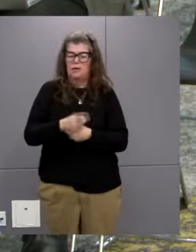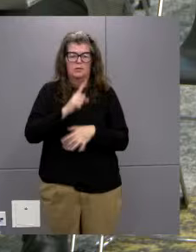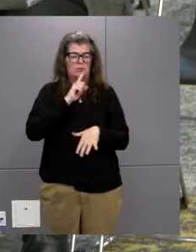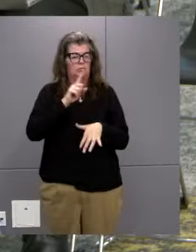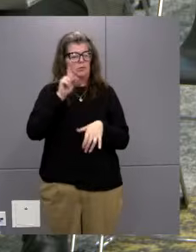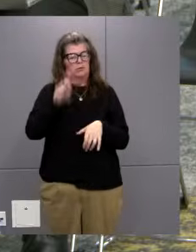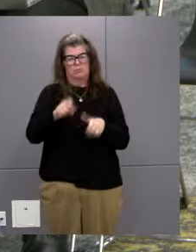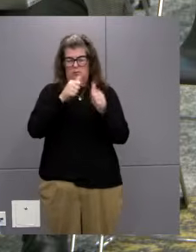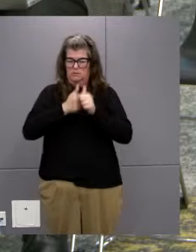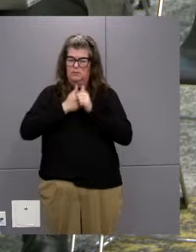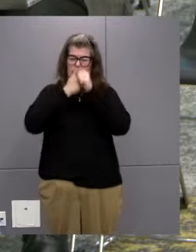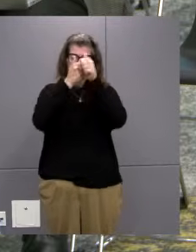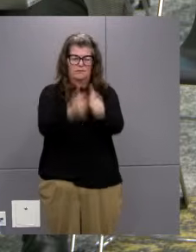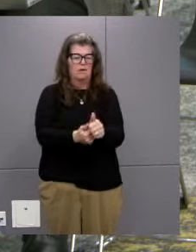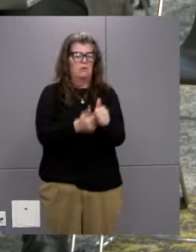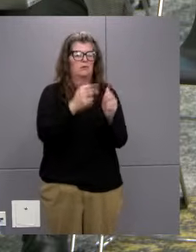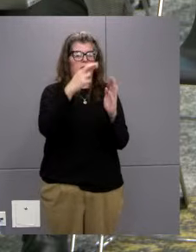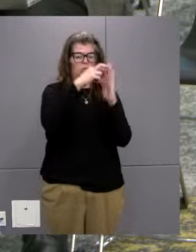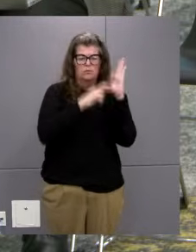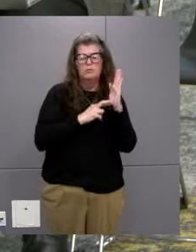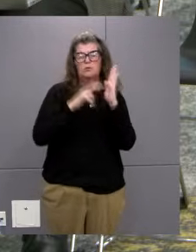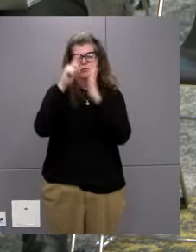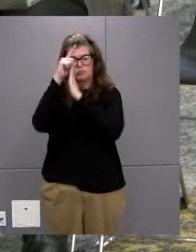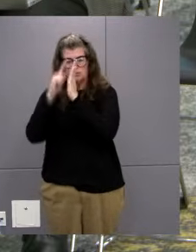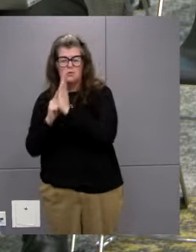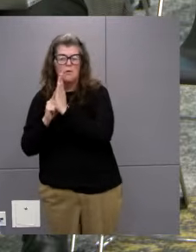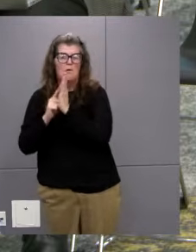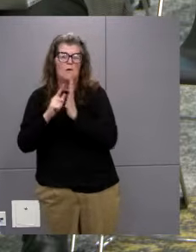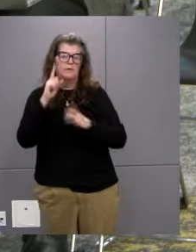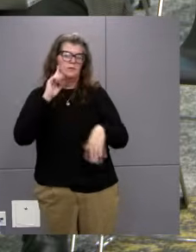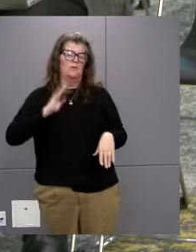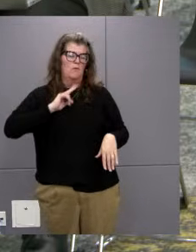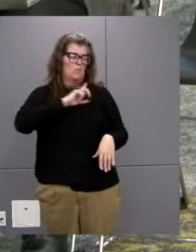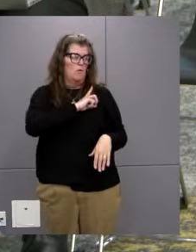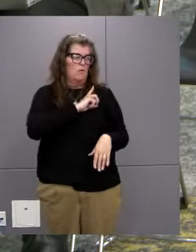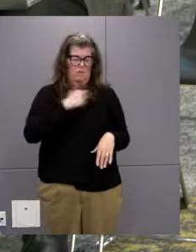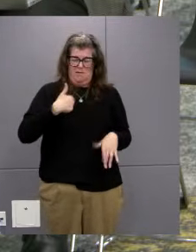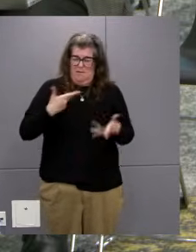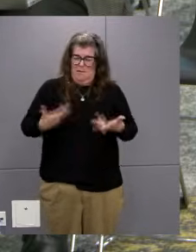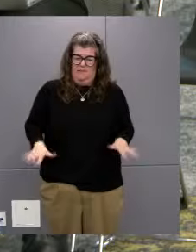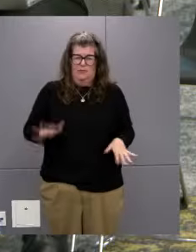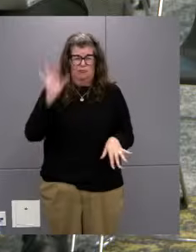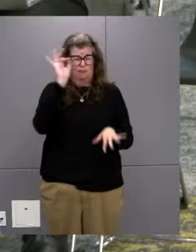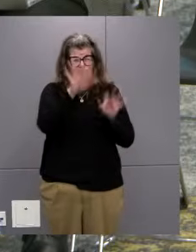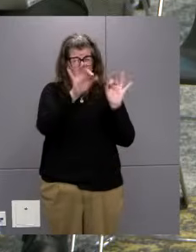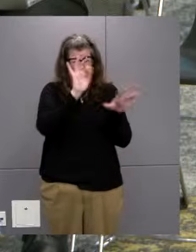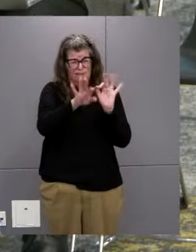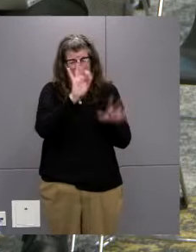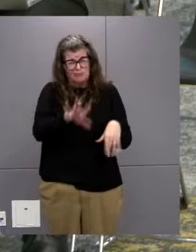and regulations you are obligated to follow. As I have pointed out, we do not trust you